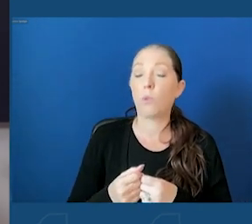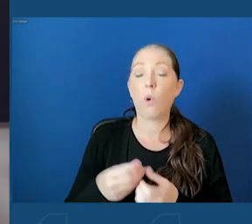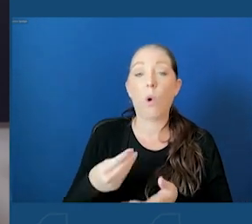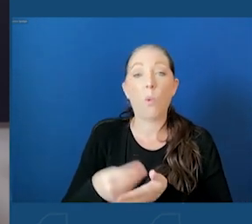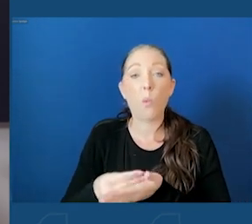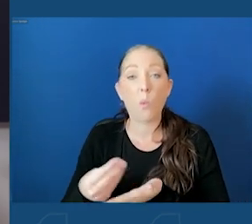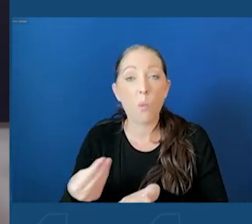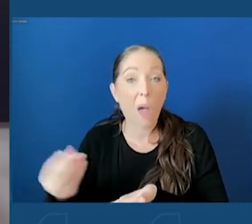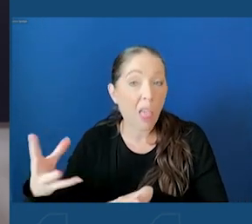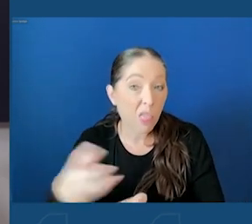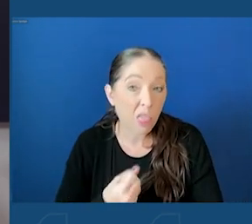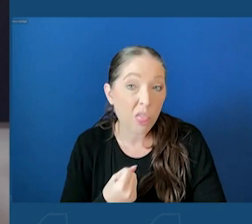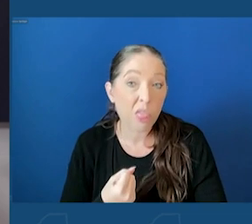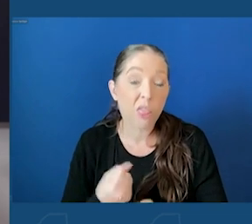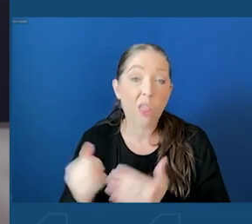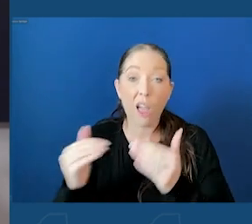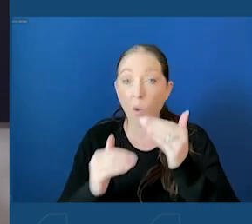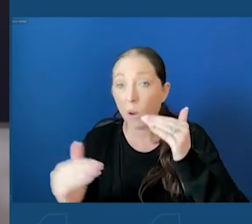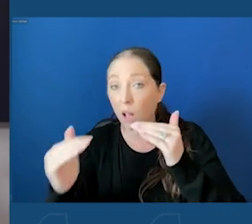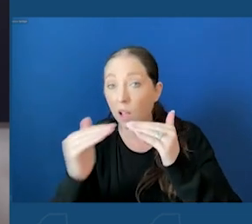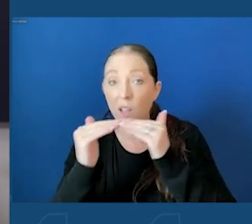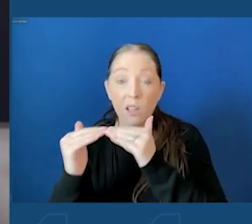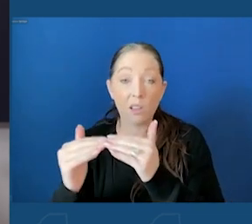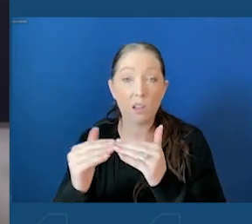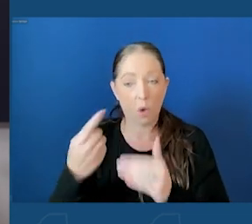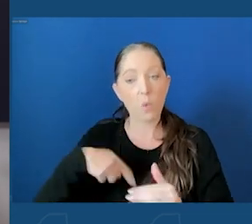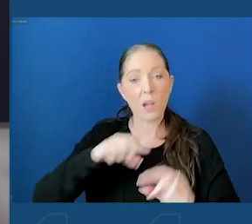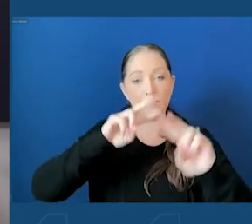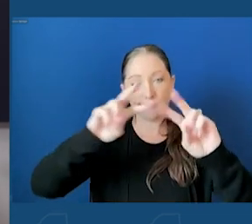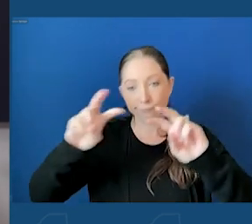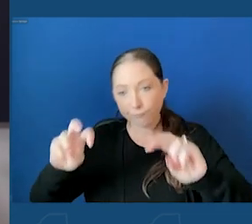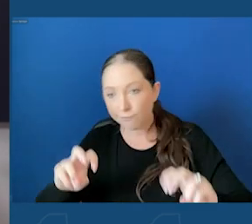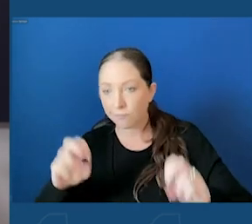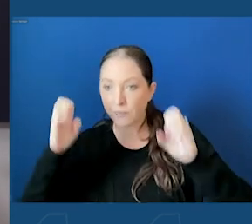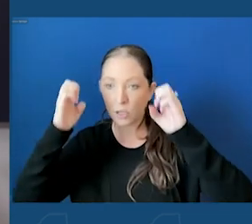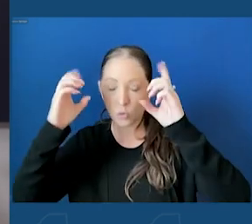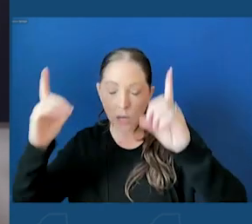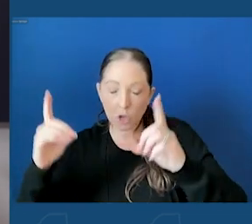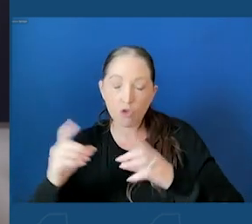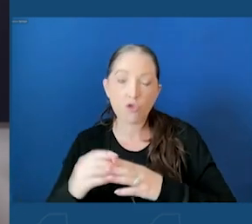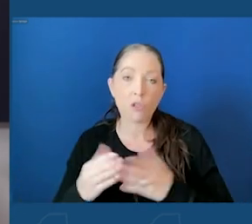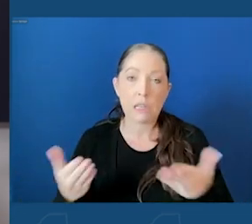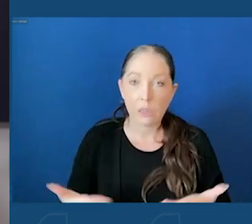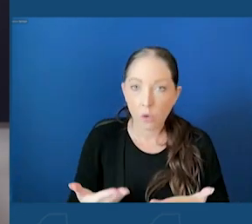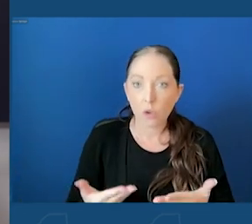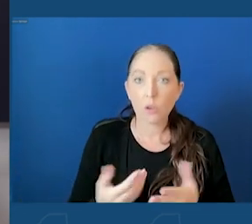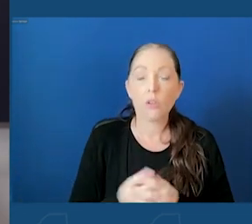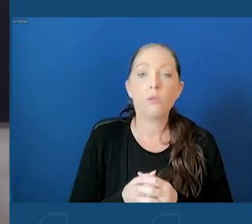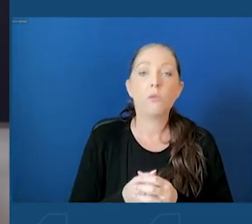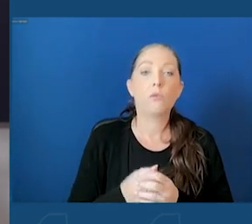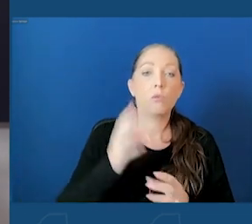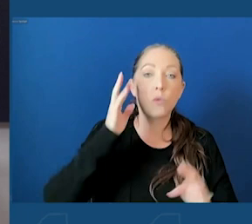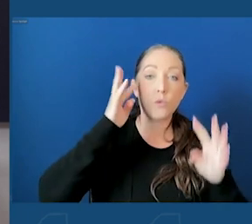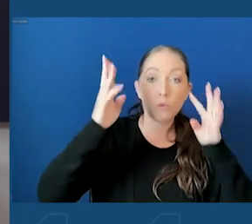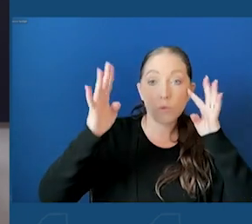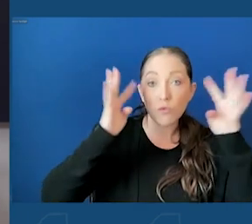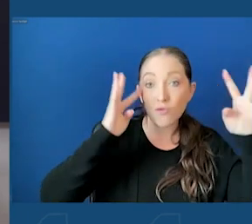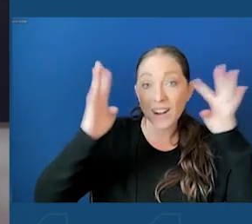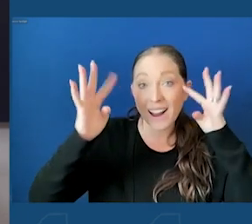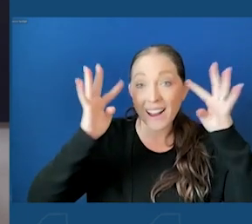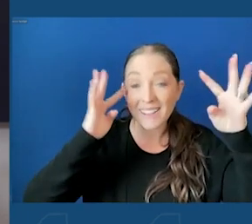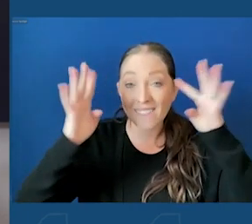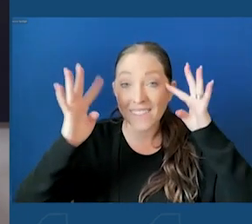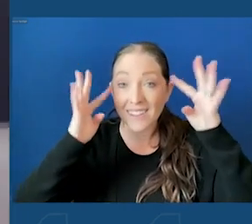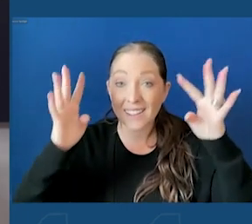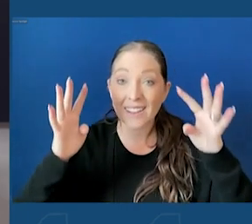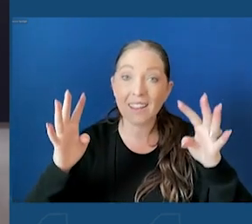of the things that we do here at the center. Education, their creativeness with the